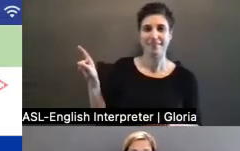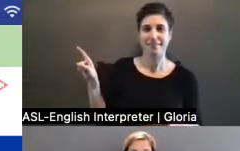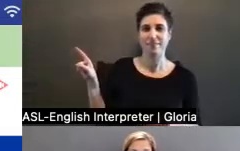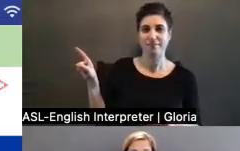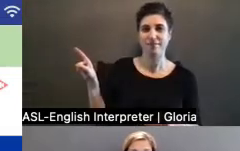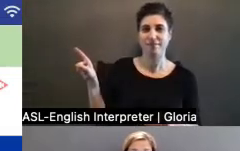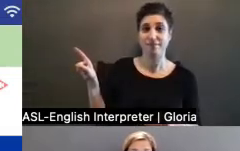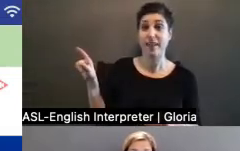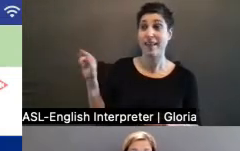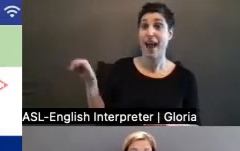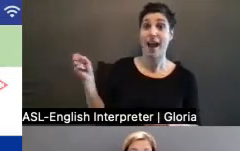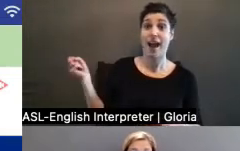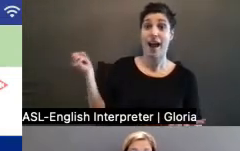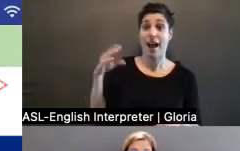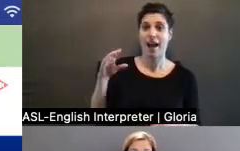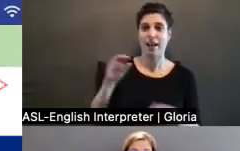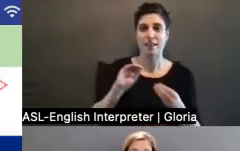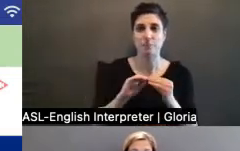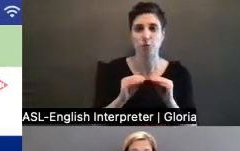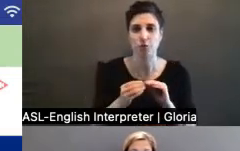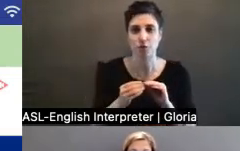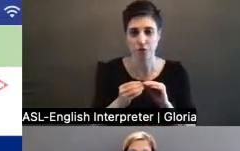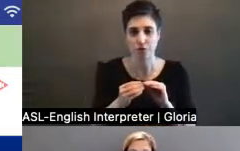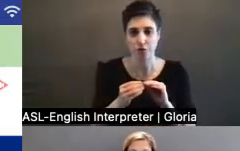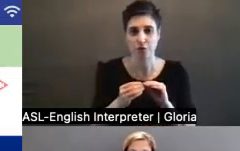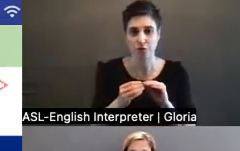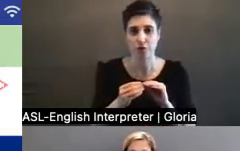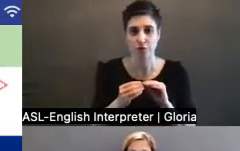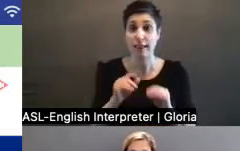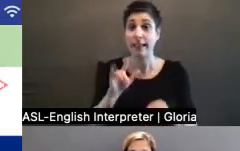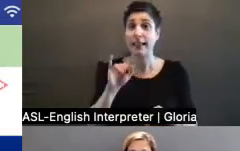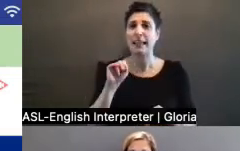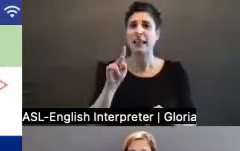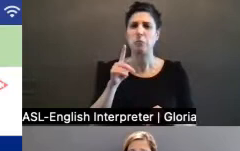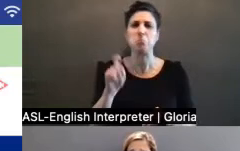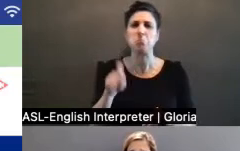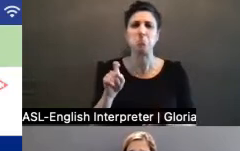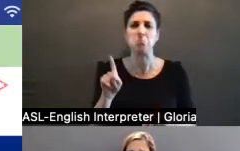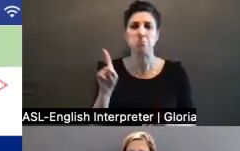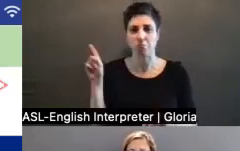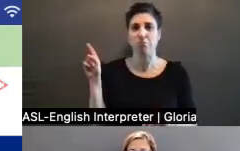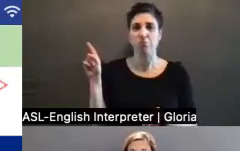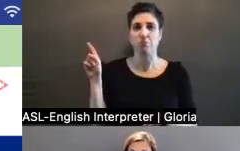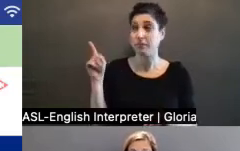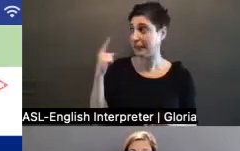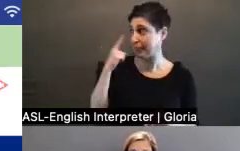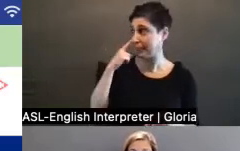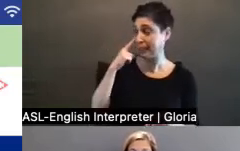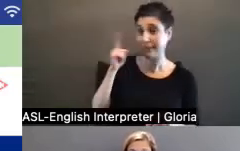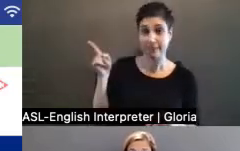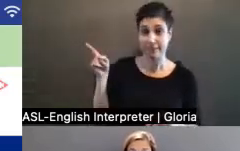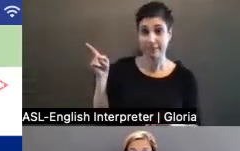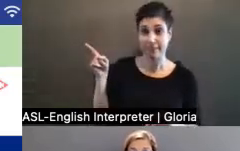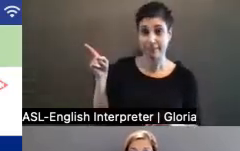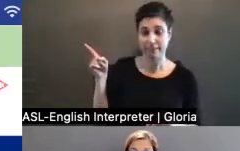this Kahoot with you without actually giving you a full link. So on my end, I can see that somebody can go to kahoot.it,